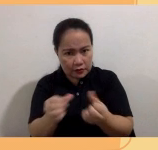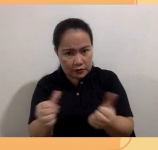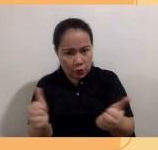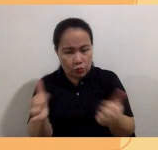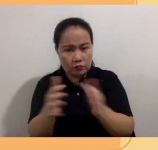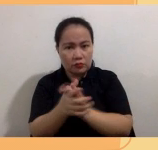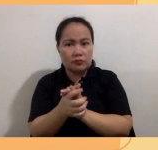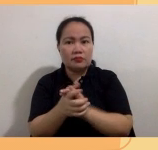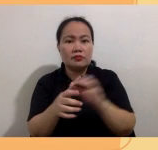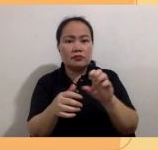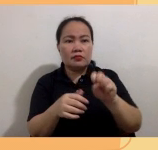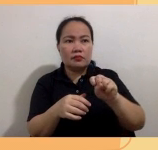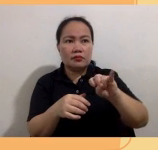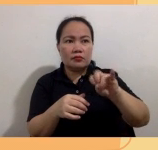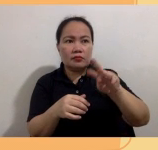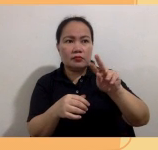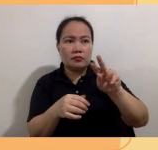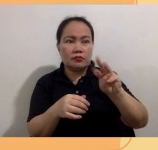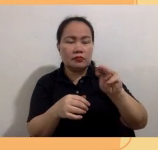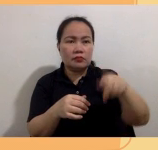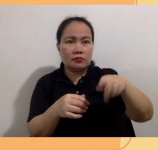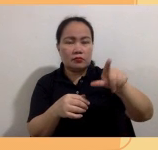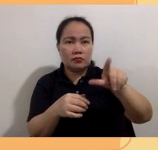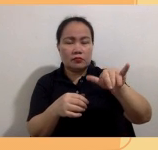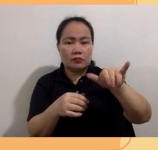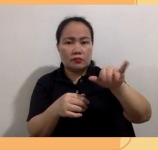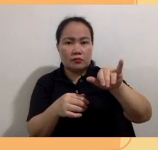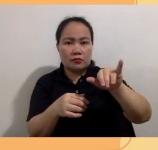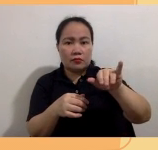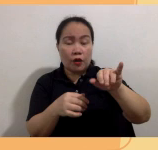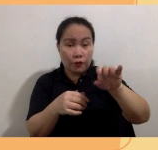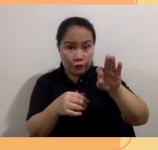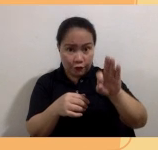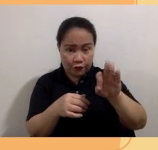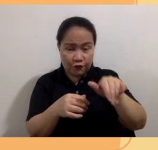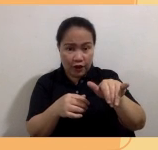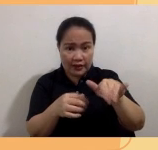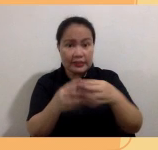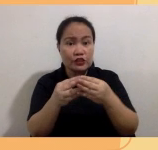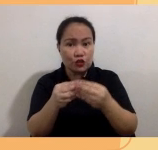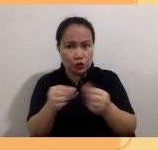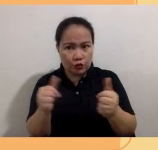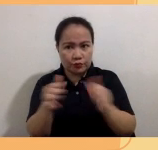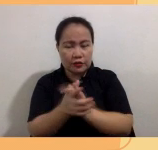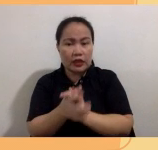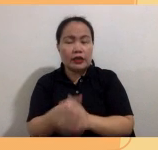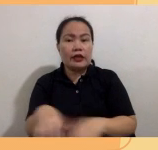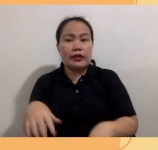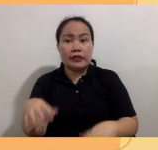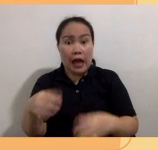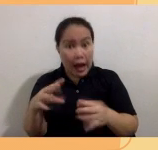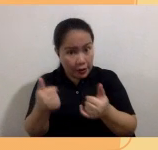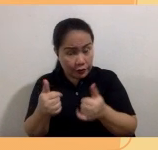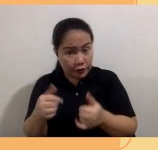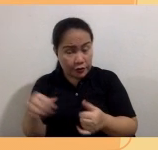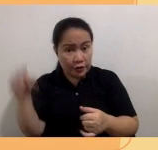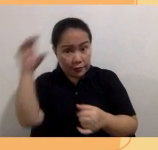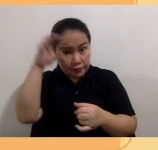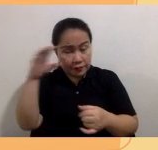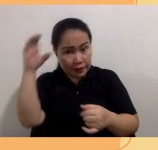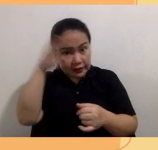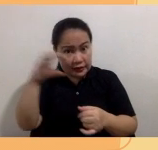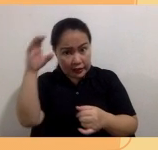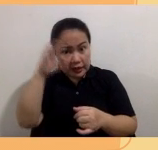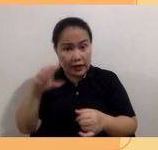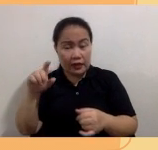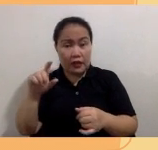ang ginagawa natin dito is we are trying to get its lowest term, okay? If it's possible to find or use the